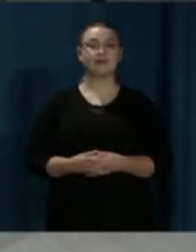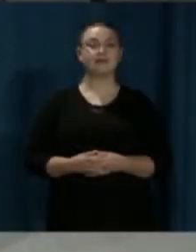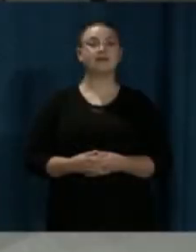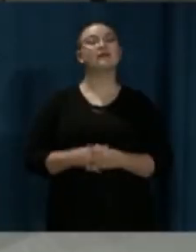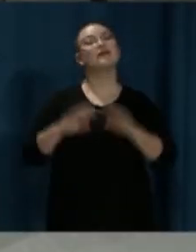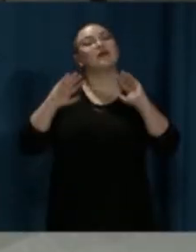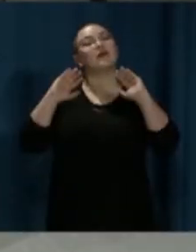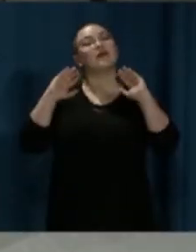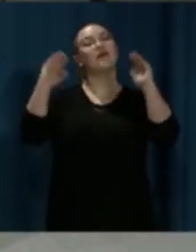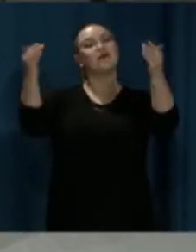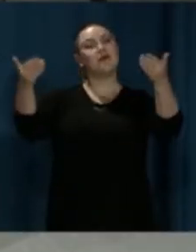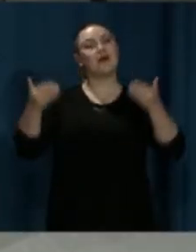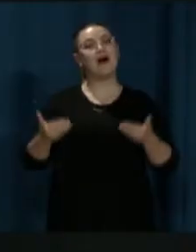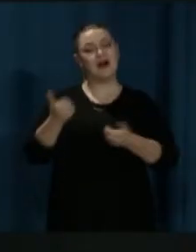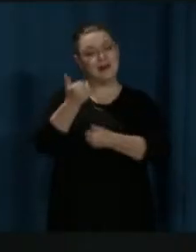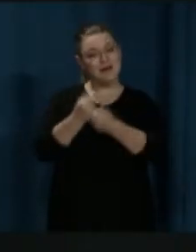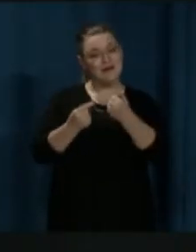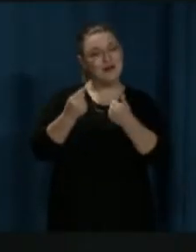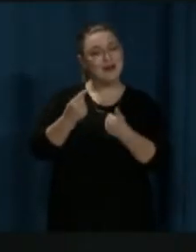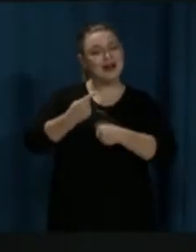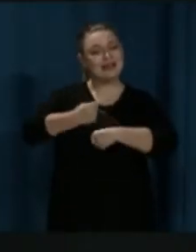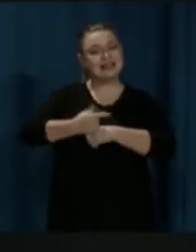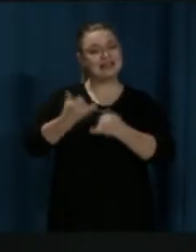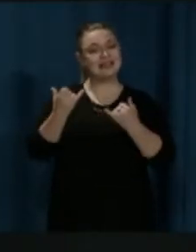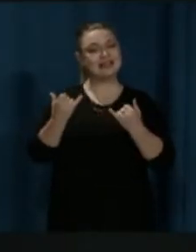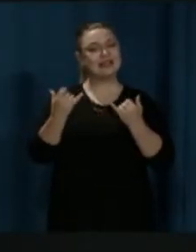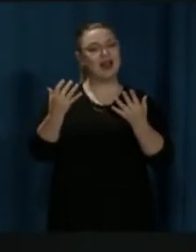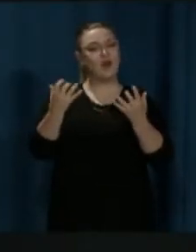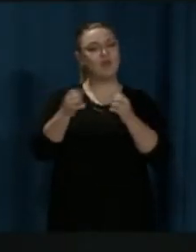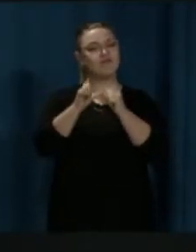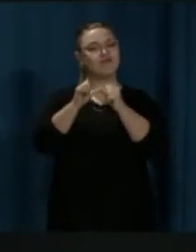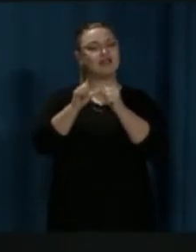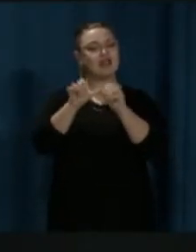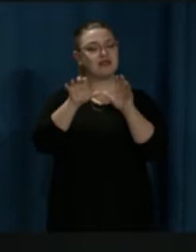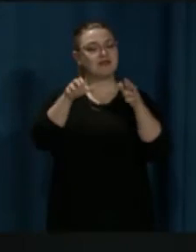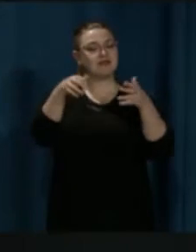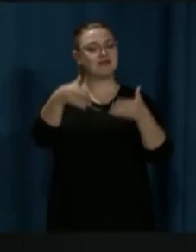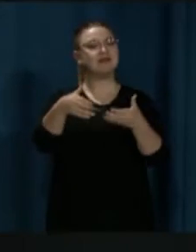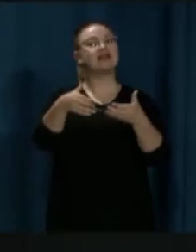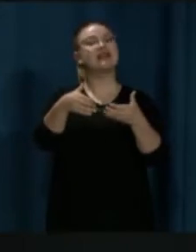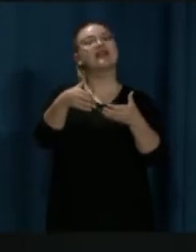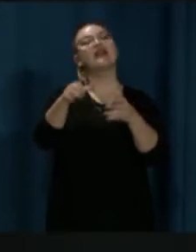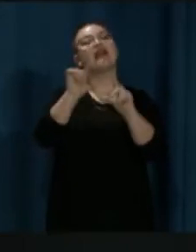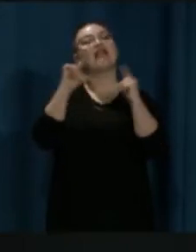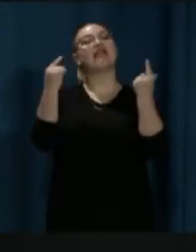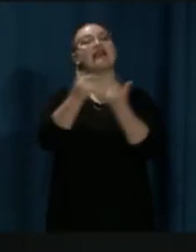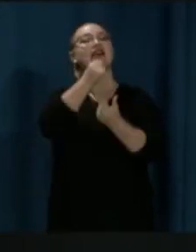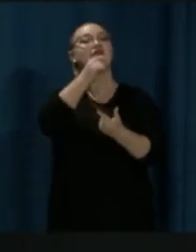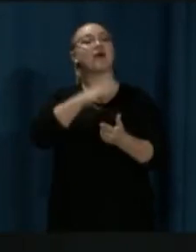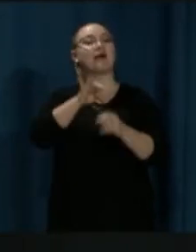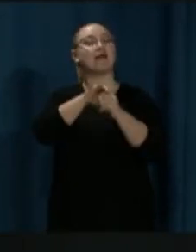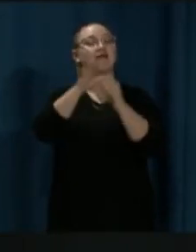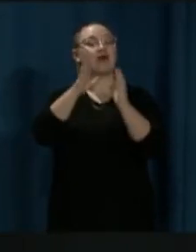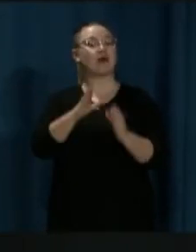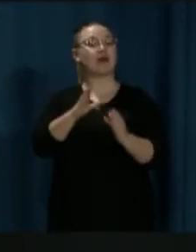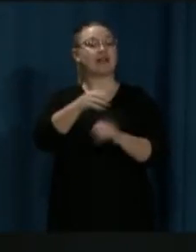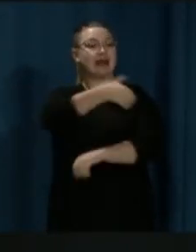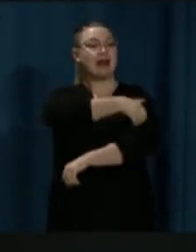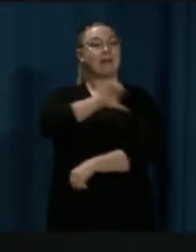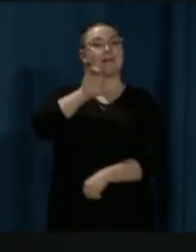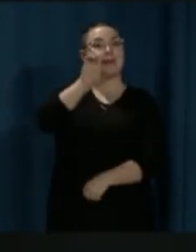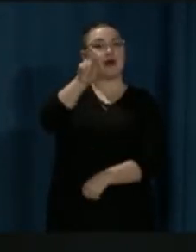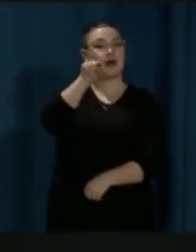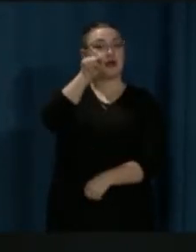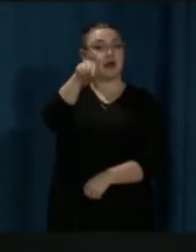Welcome, everyone. We continue our series entitled League of Women Voters Empowering You, a program designed by the League of